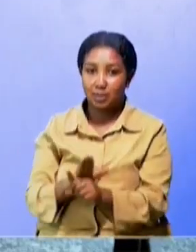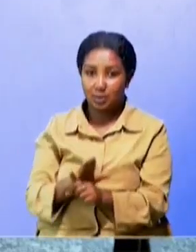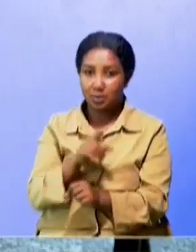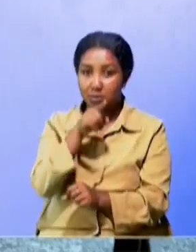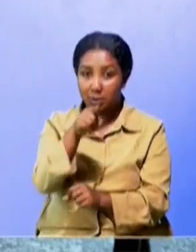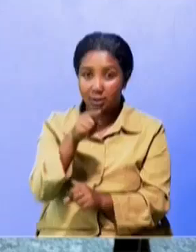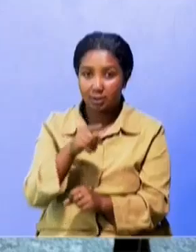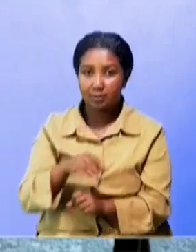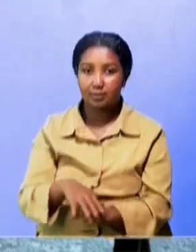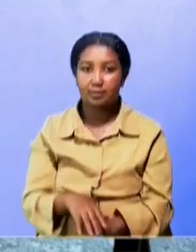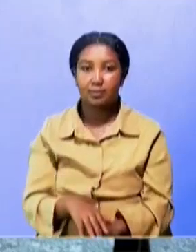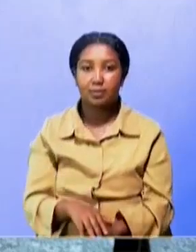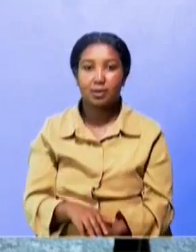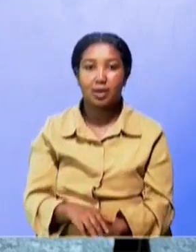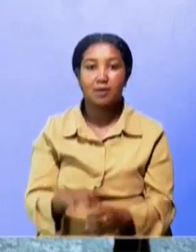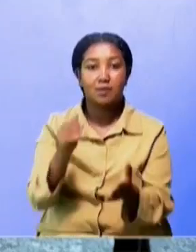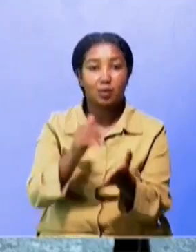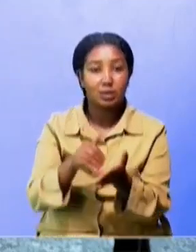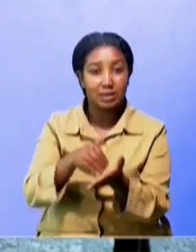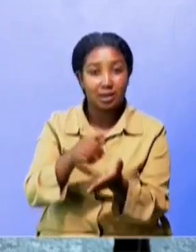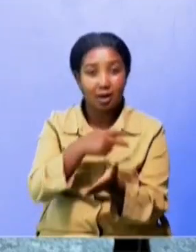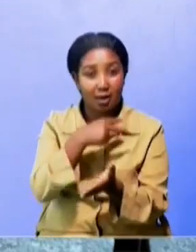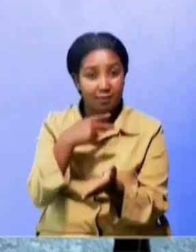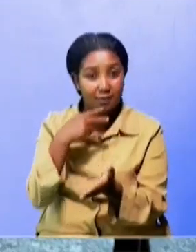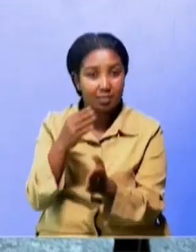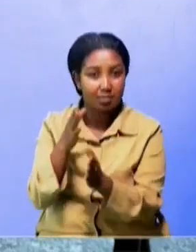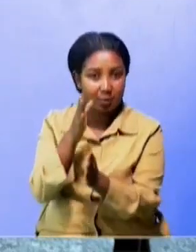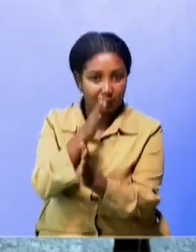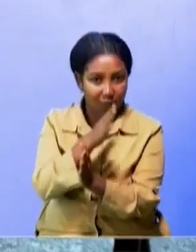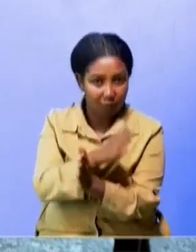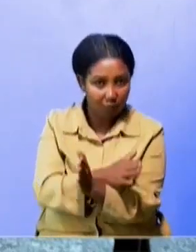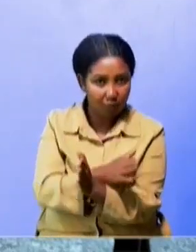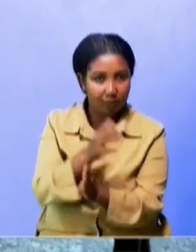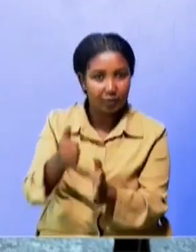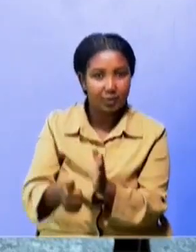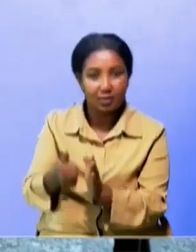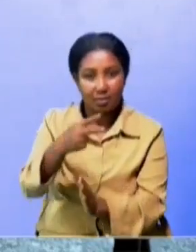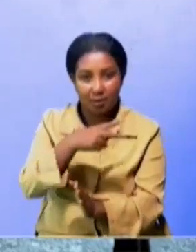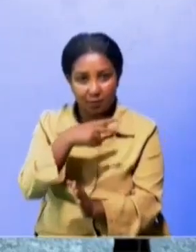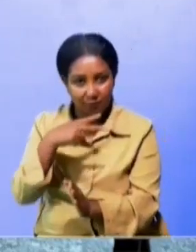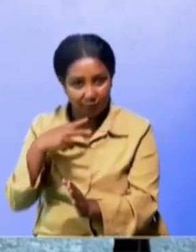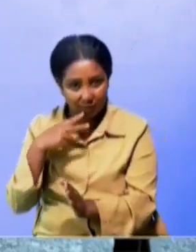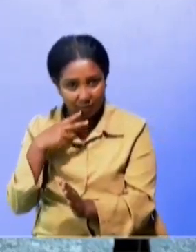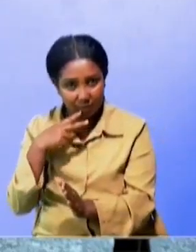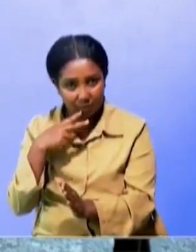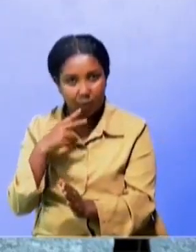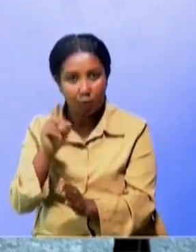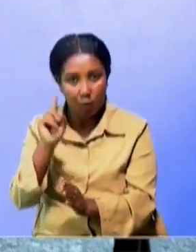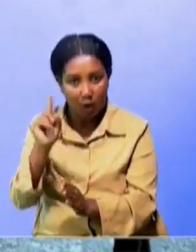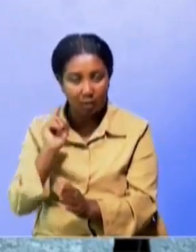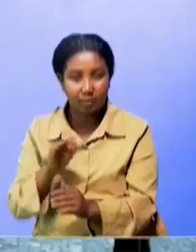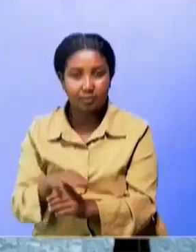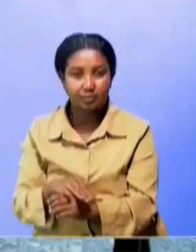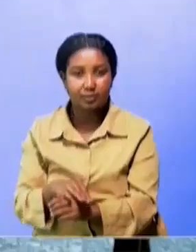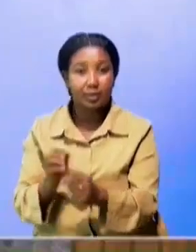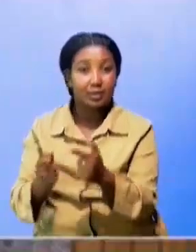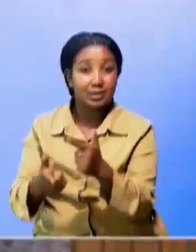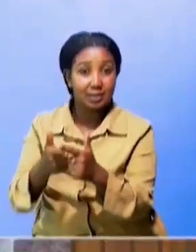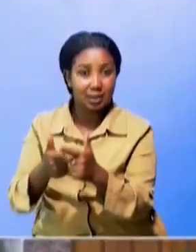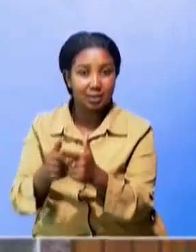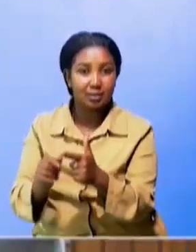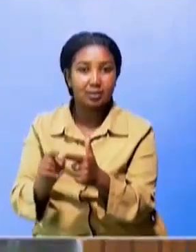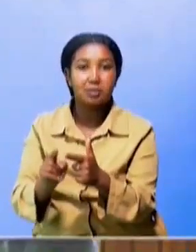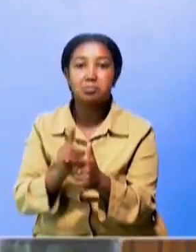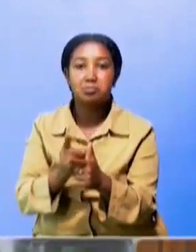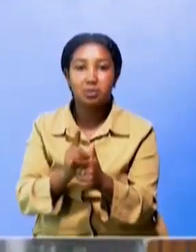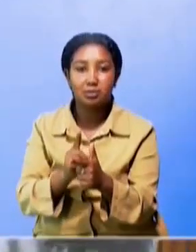what? The frequency adverb before the main verb, 1. The second one